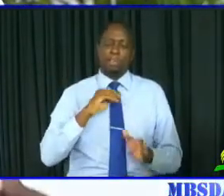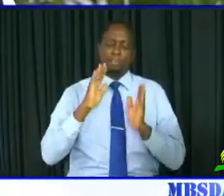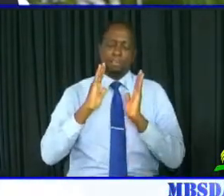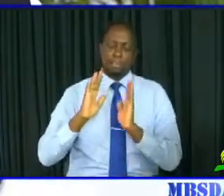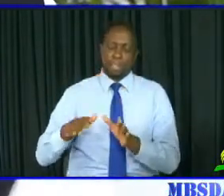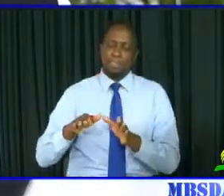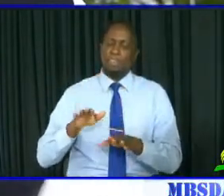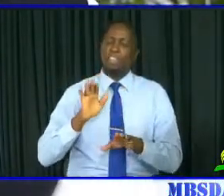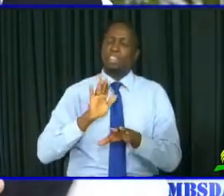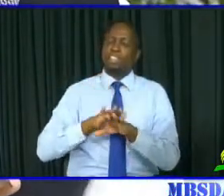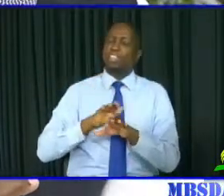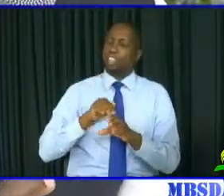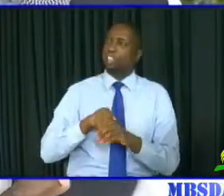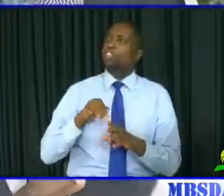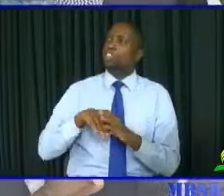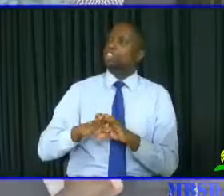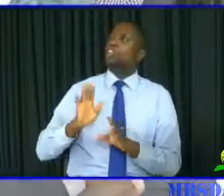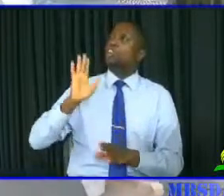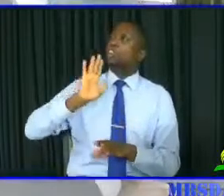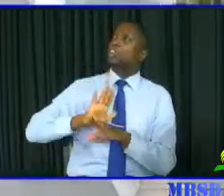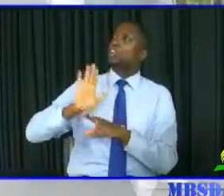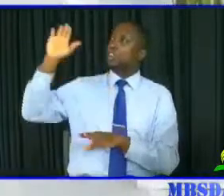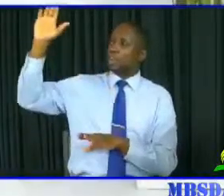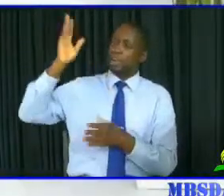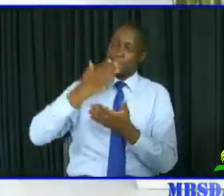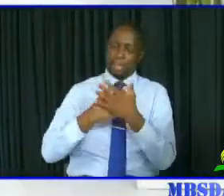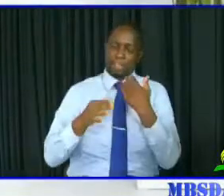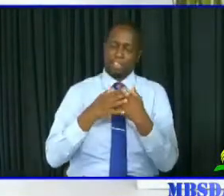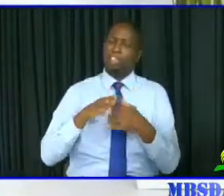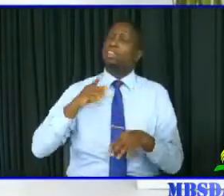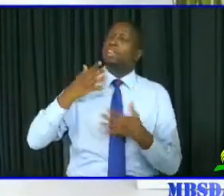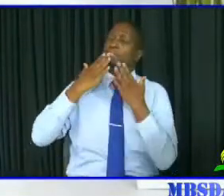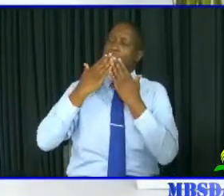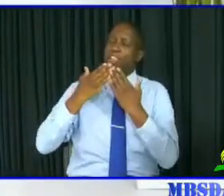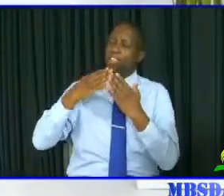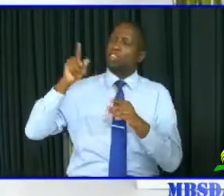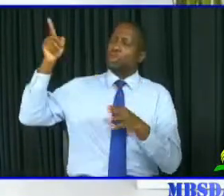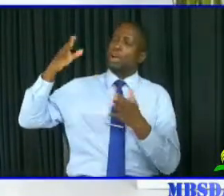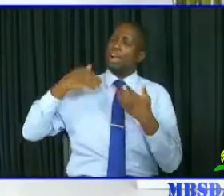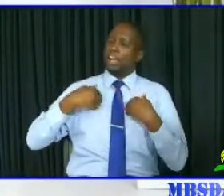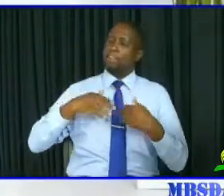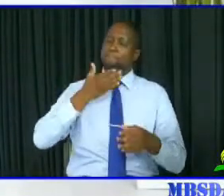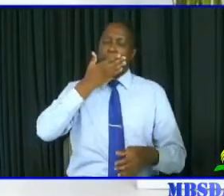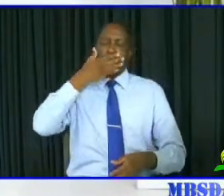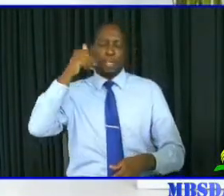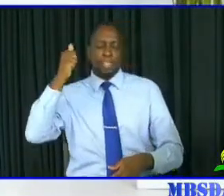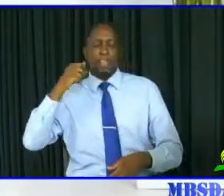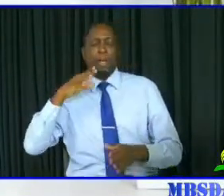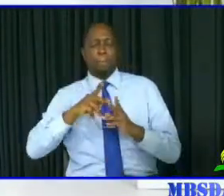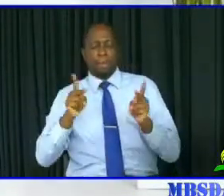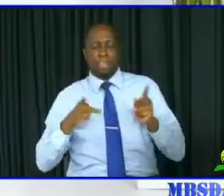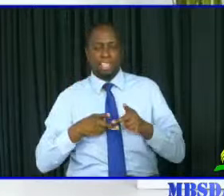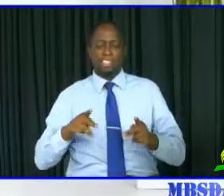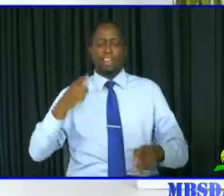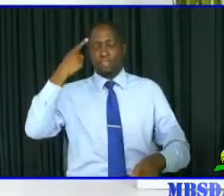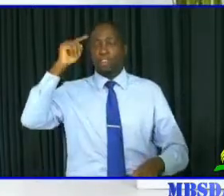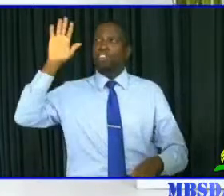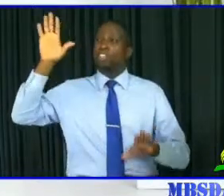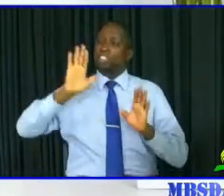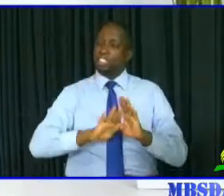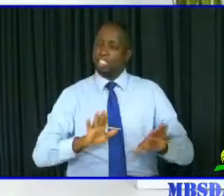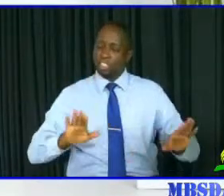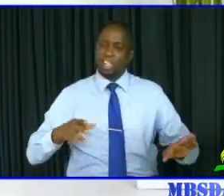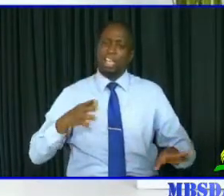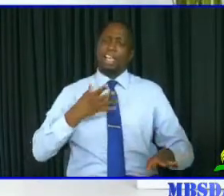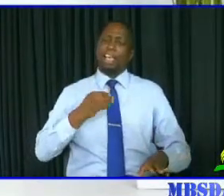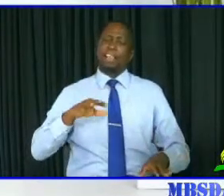We thank you that you have a better place for your children. We thank you that we have a home